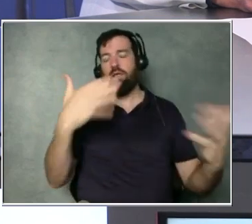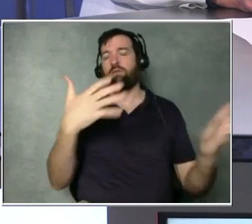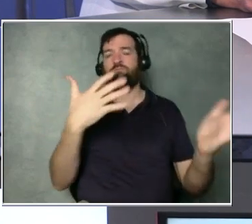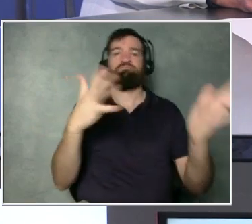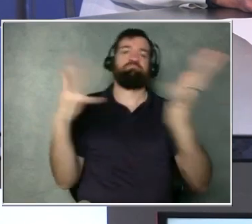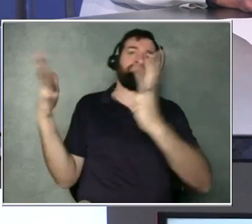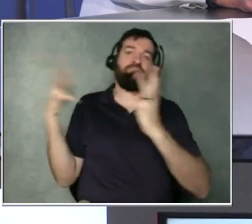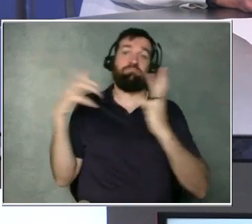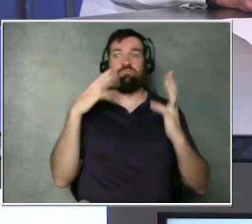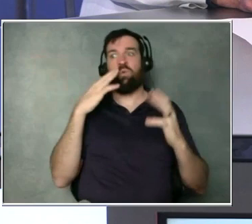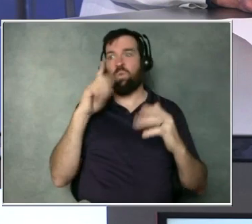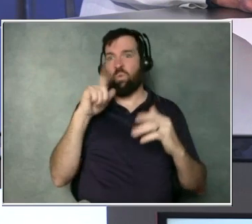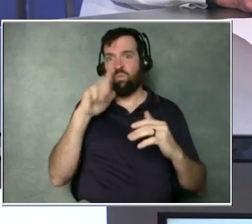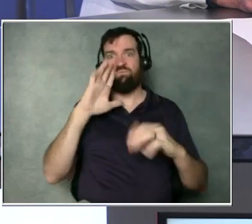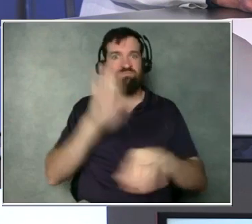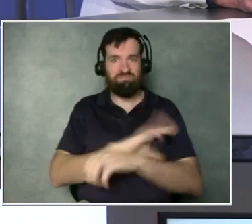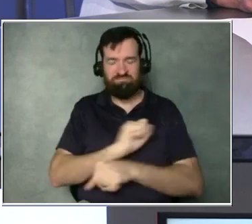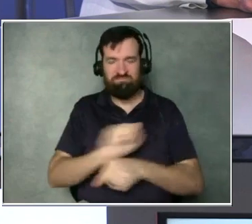know what they're doing.